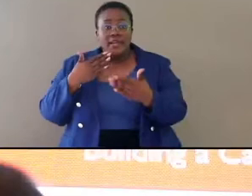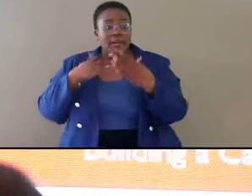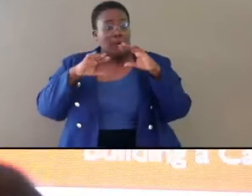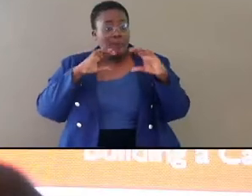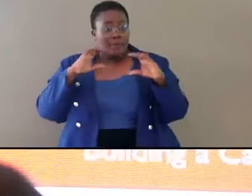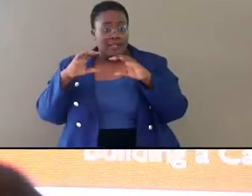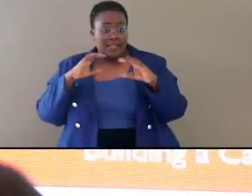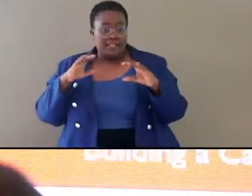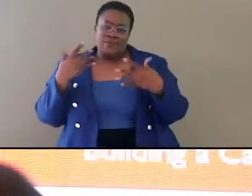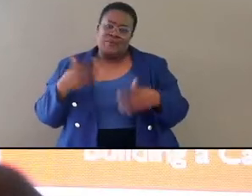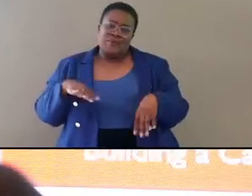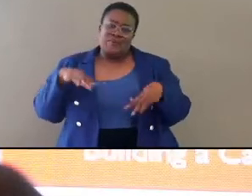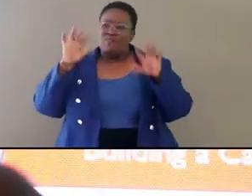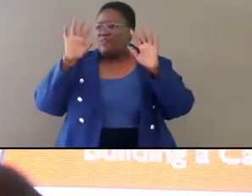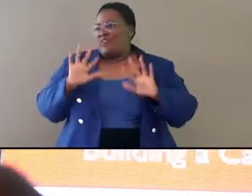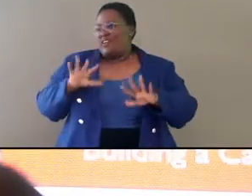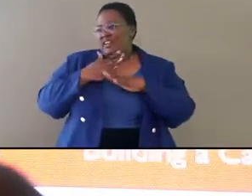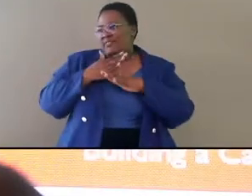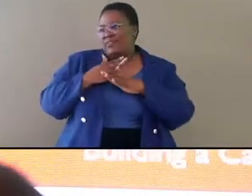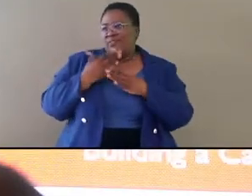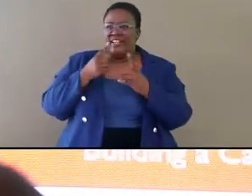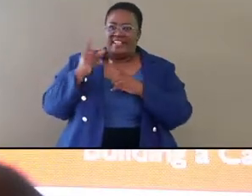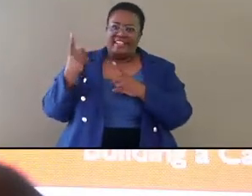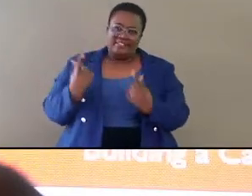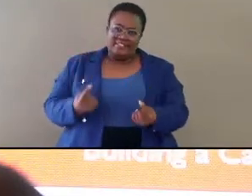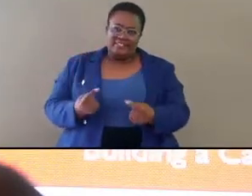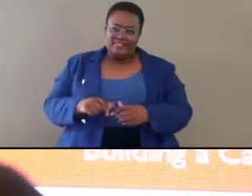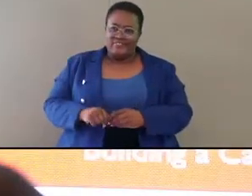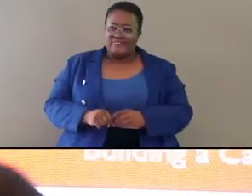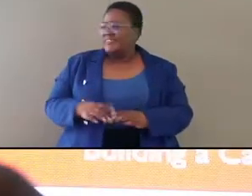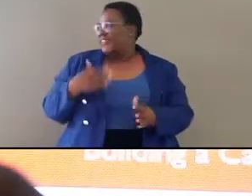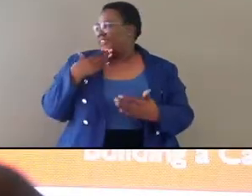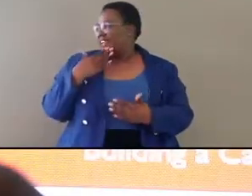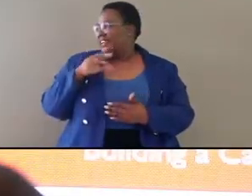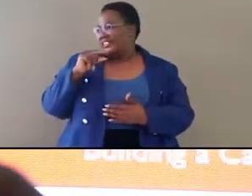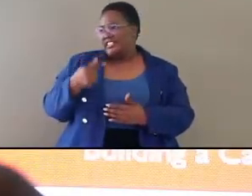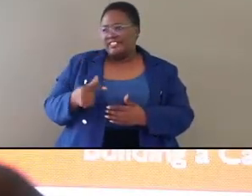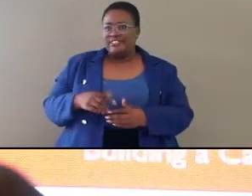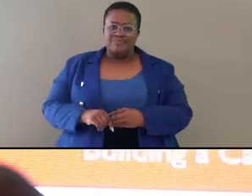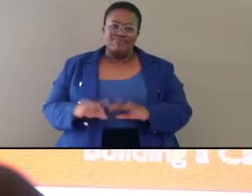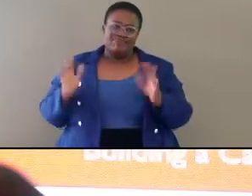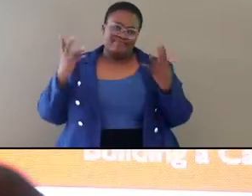the selling work that they are also doing. Thank you, and DG, thank you very much.